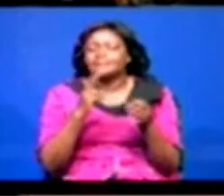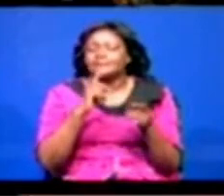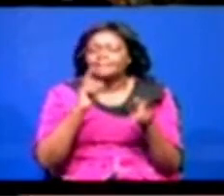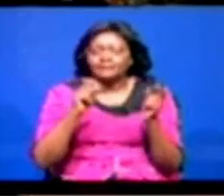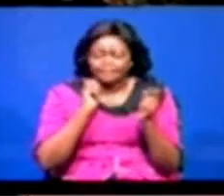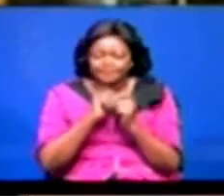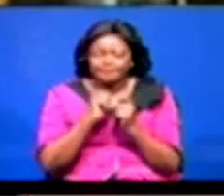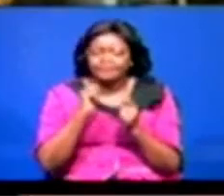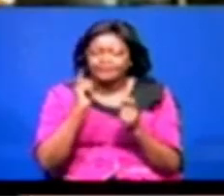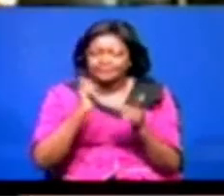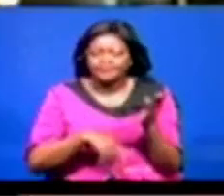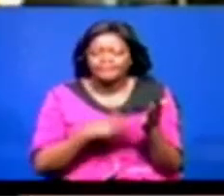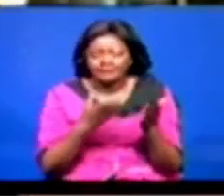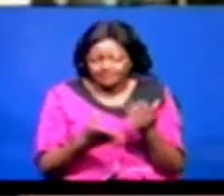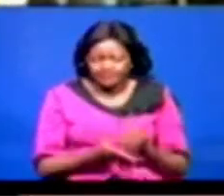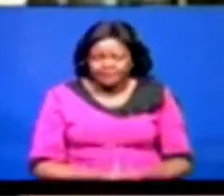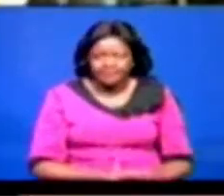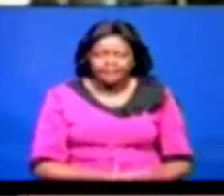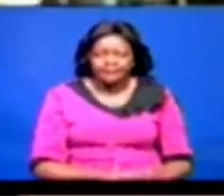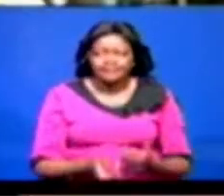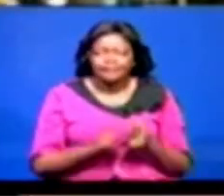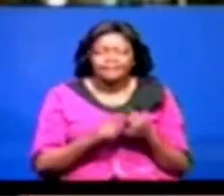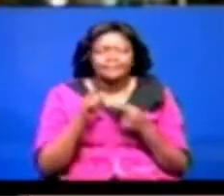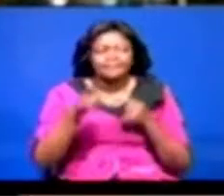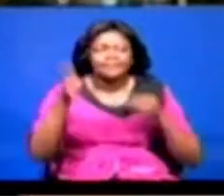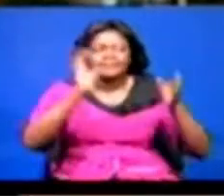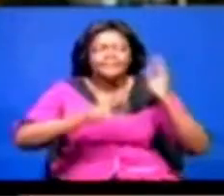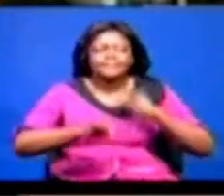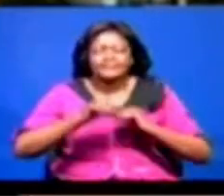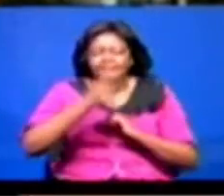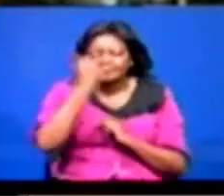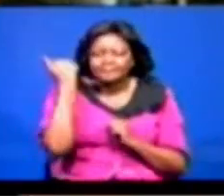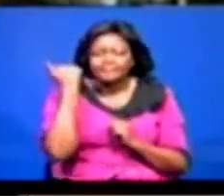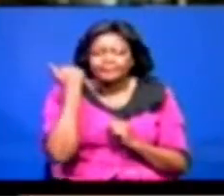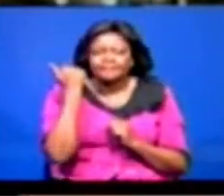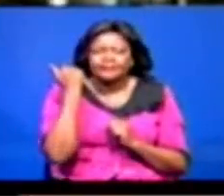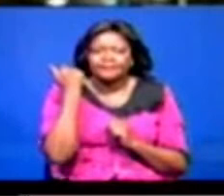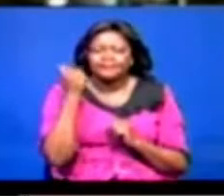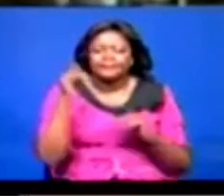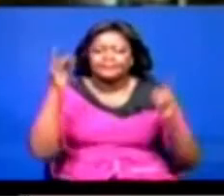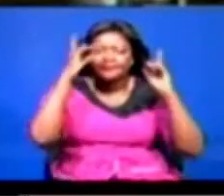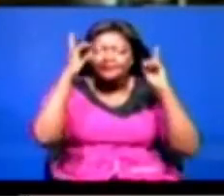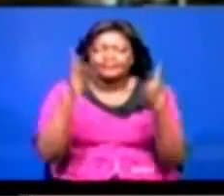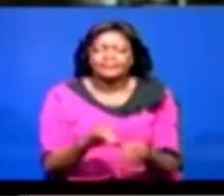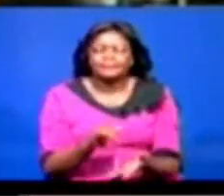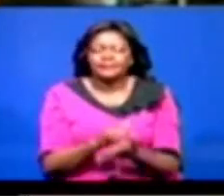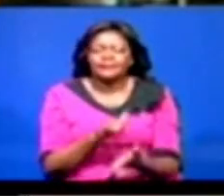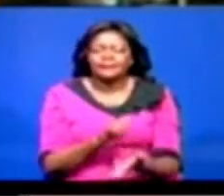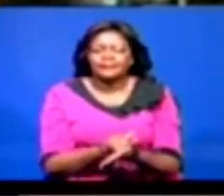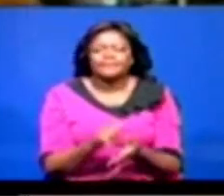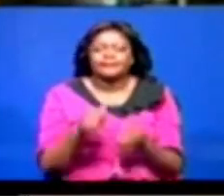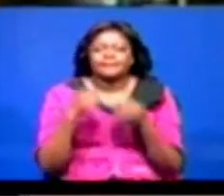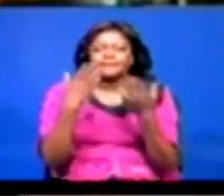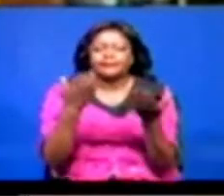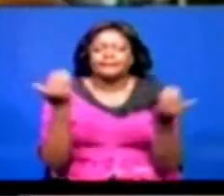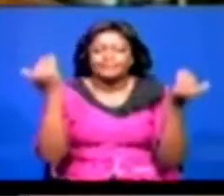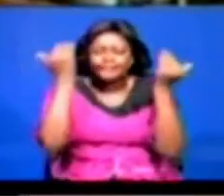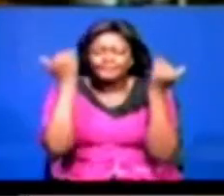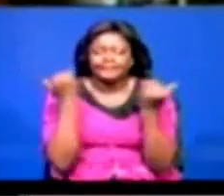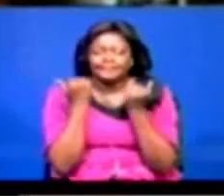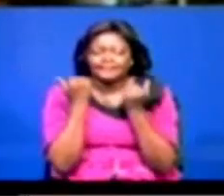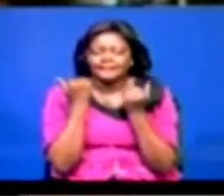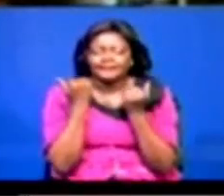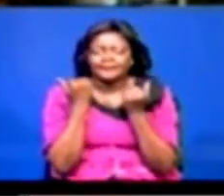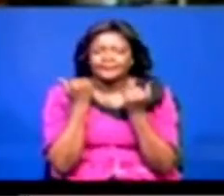and more importantly, that in this election, because of the decision that was rendered by this court in